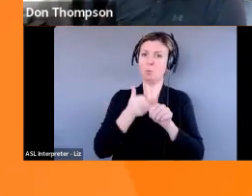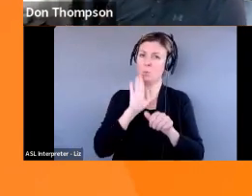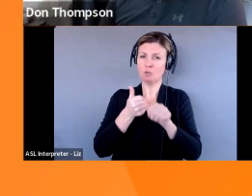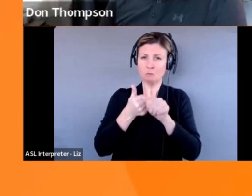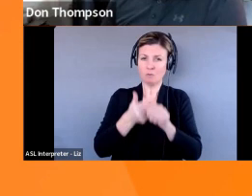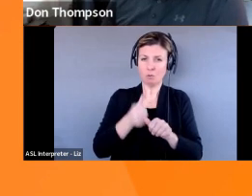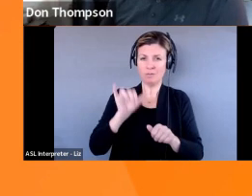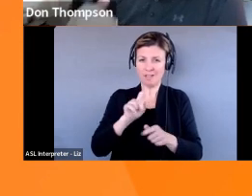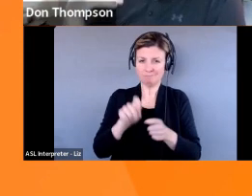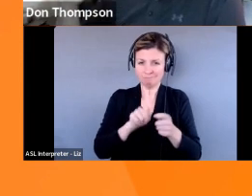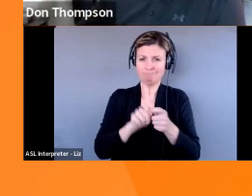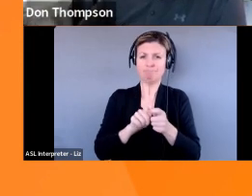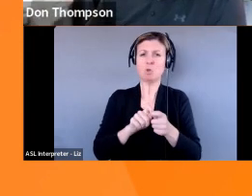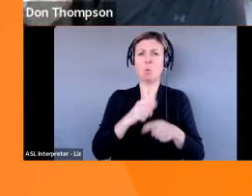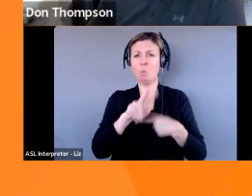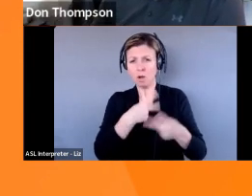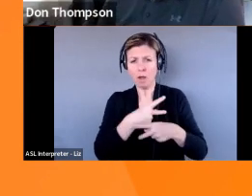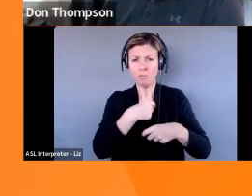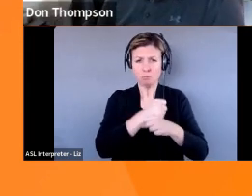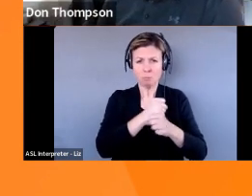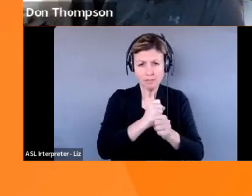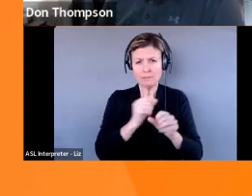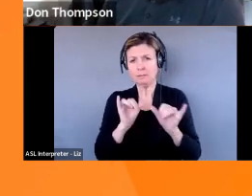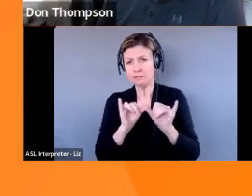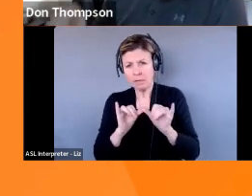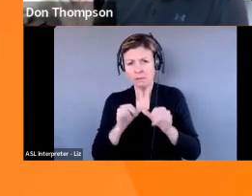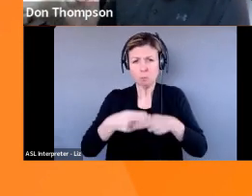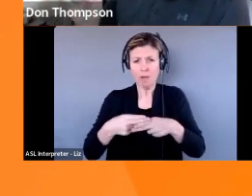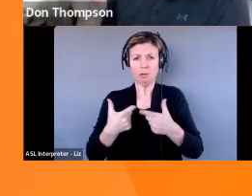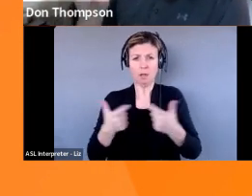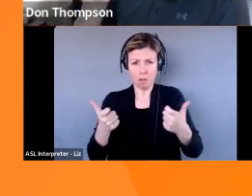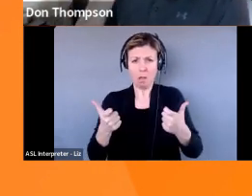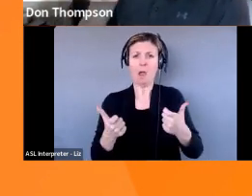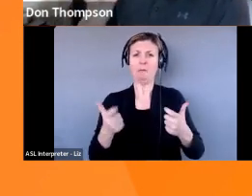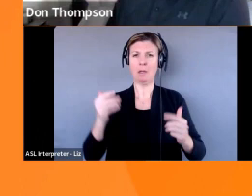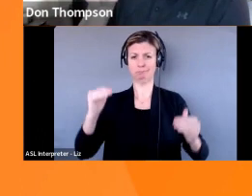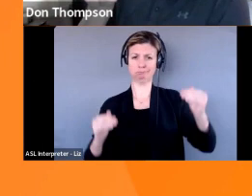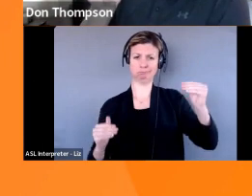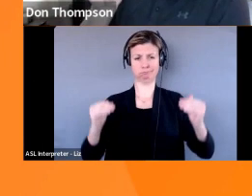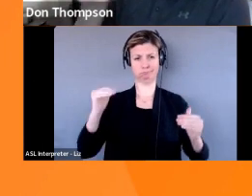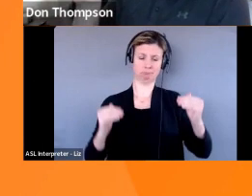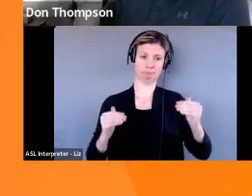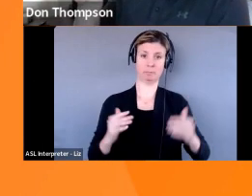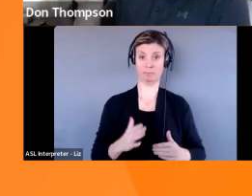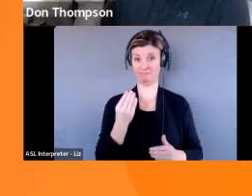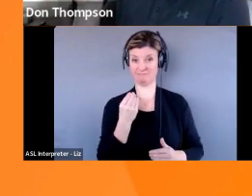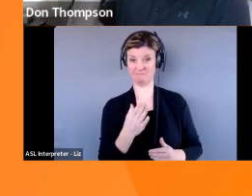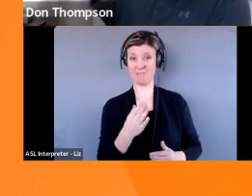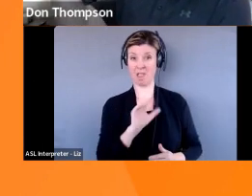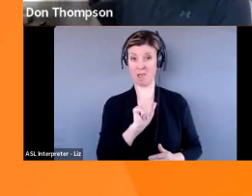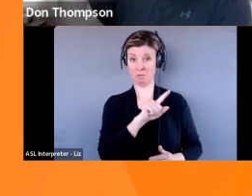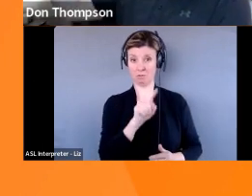product. Some of the tricks that I'll share is Amazon charges their FBA